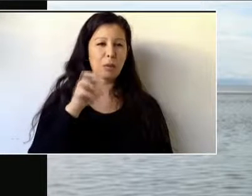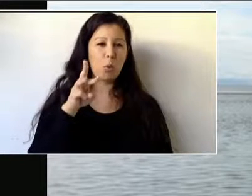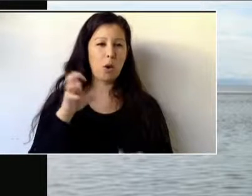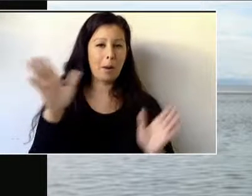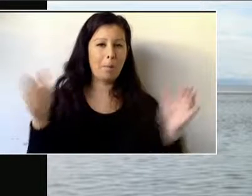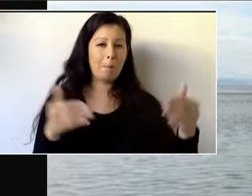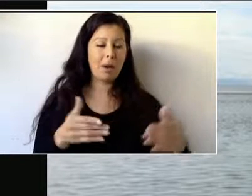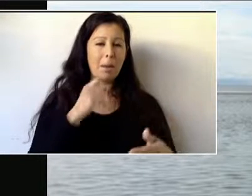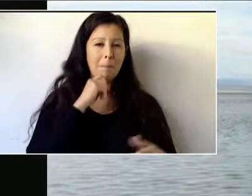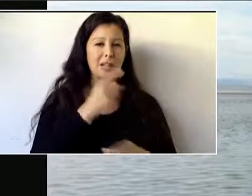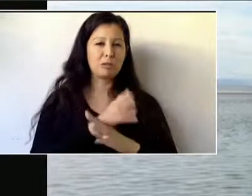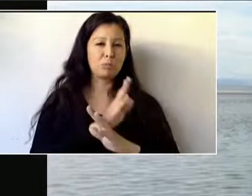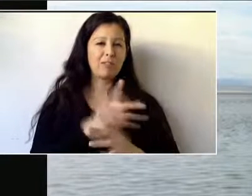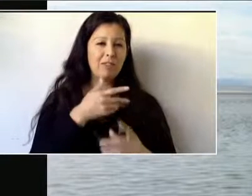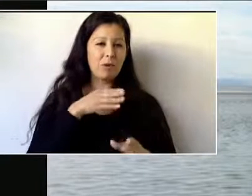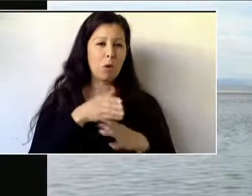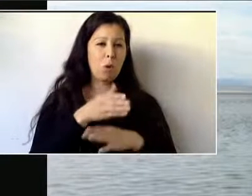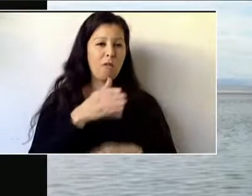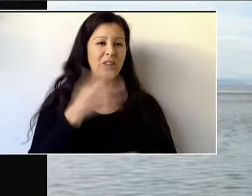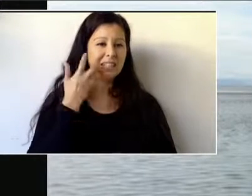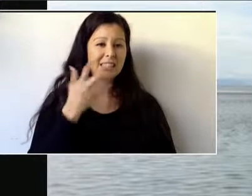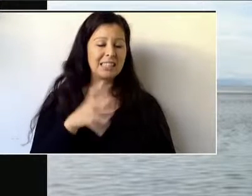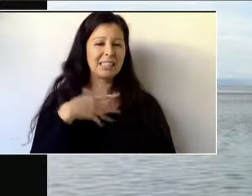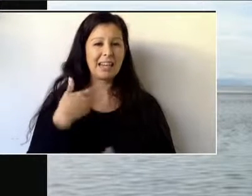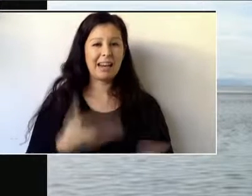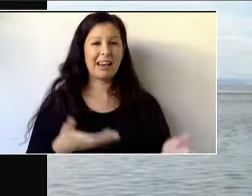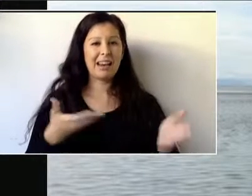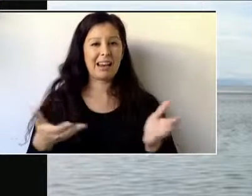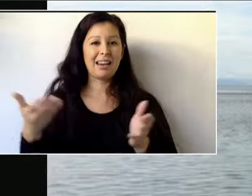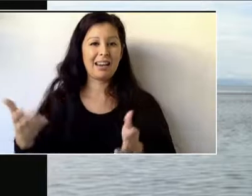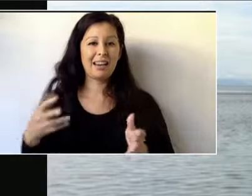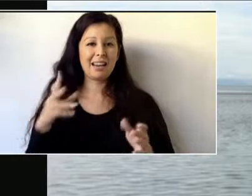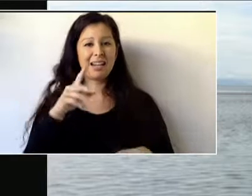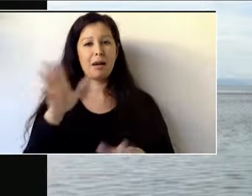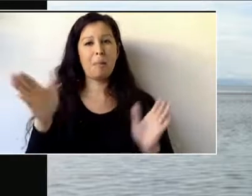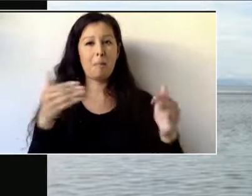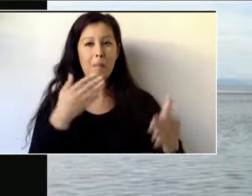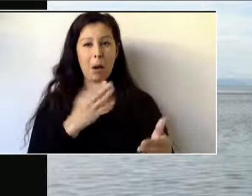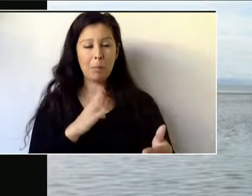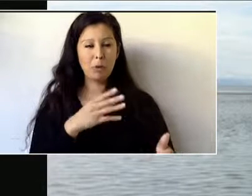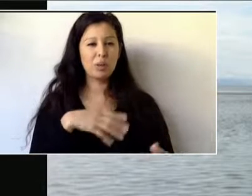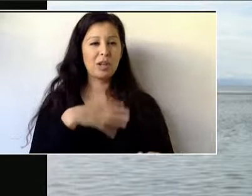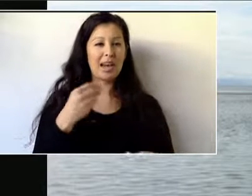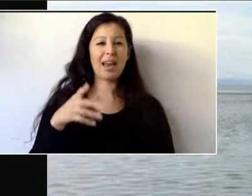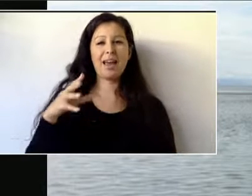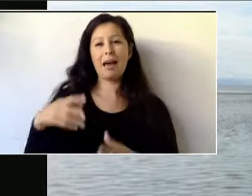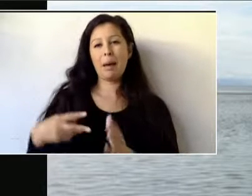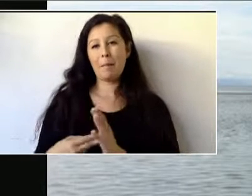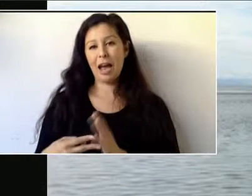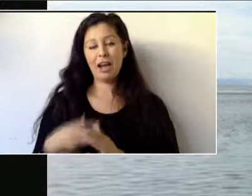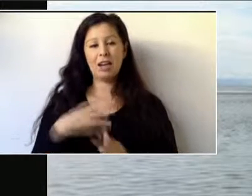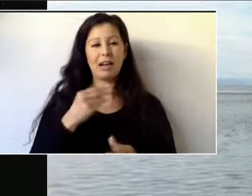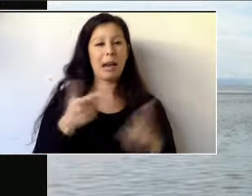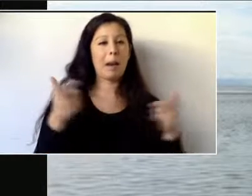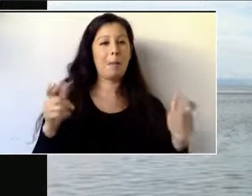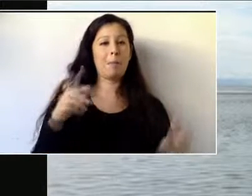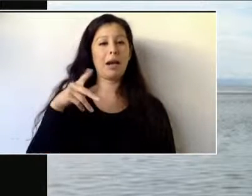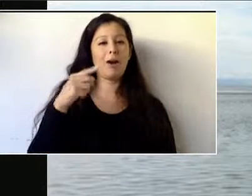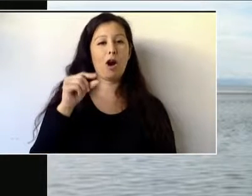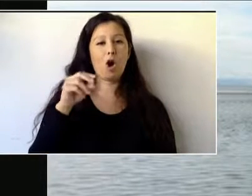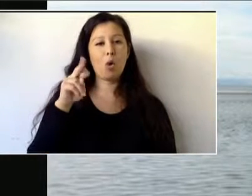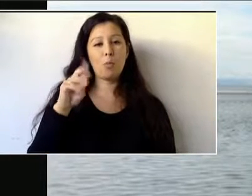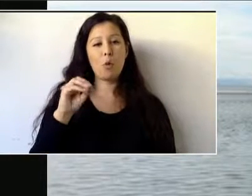And then we had to carry this extra battery Tupperware with our much bigger GoPro Odyssey